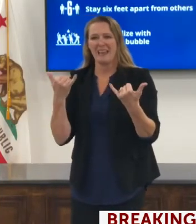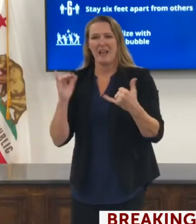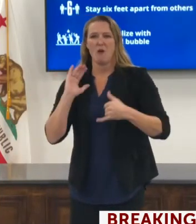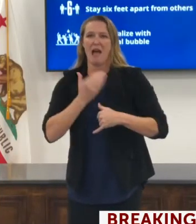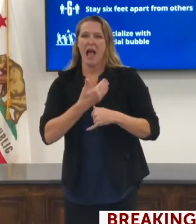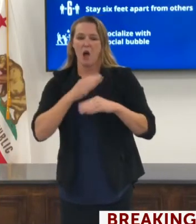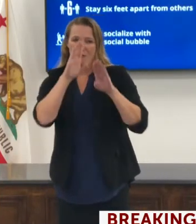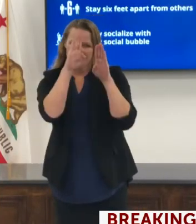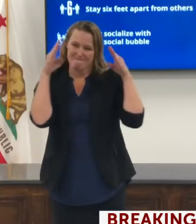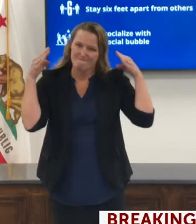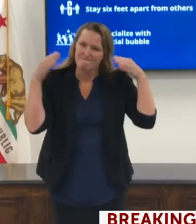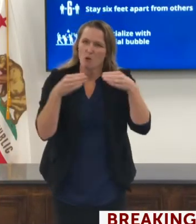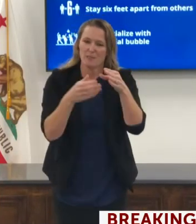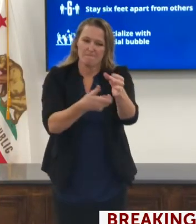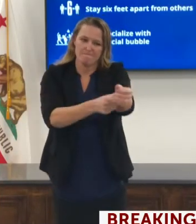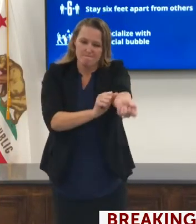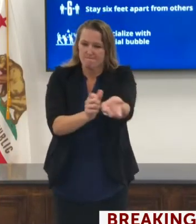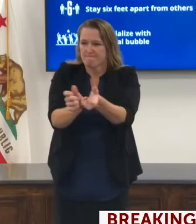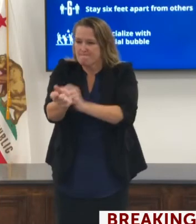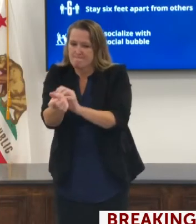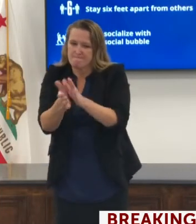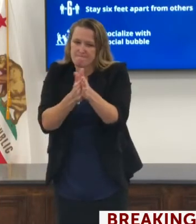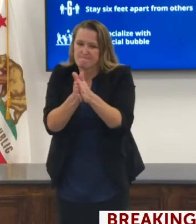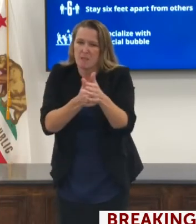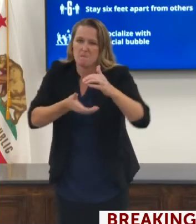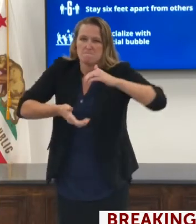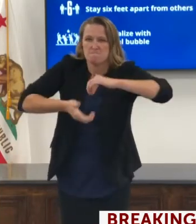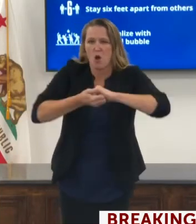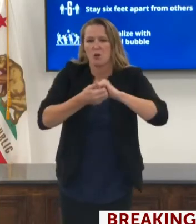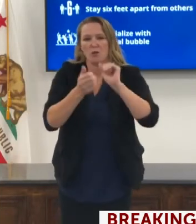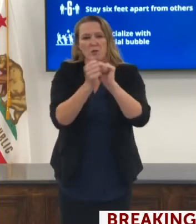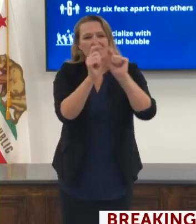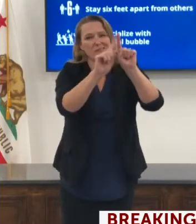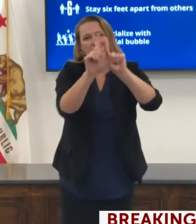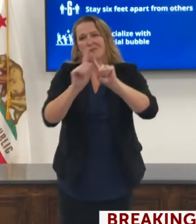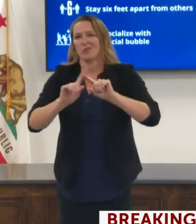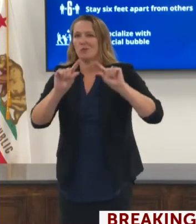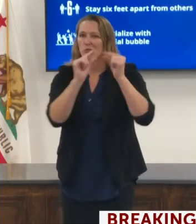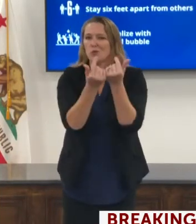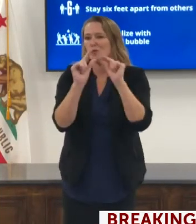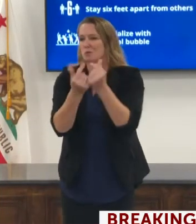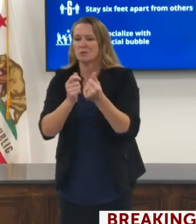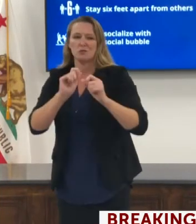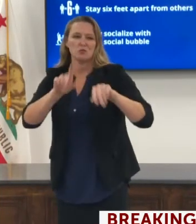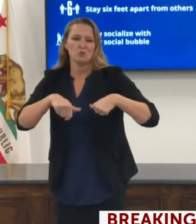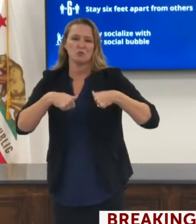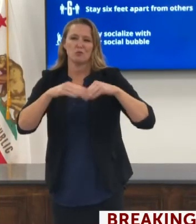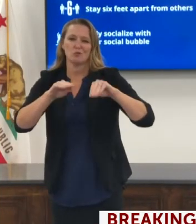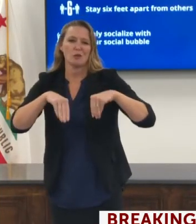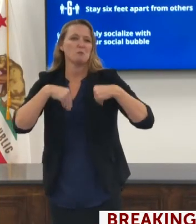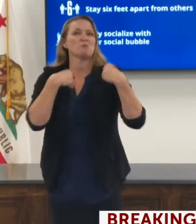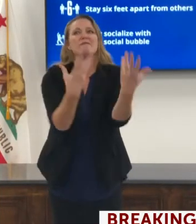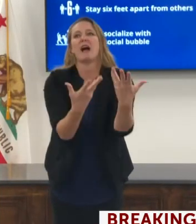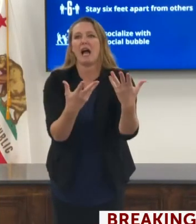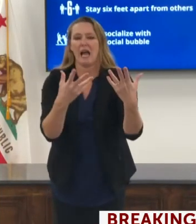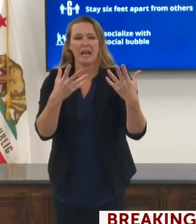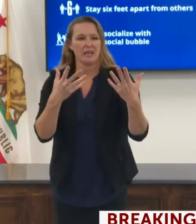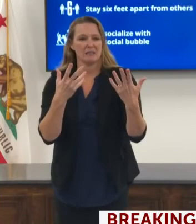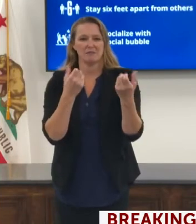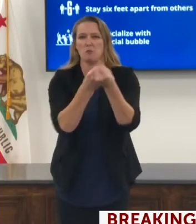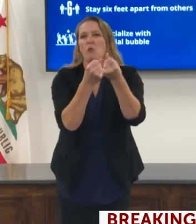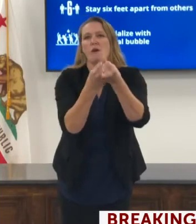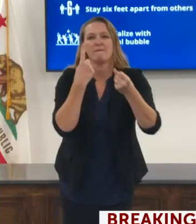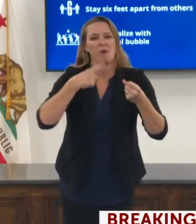energy into that. We're working with a wide variety of stakeholders, addressing homeless issues,